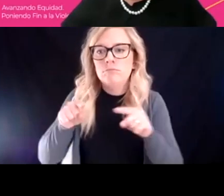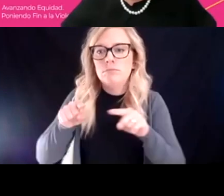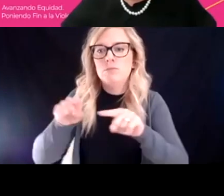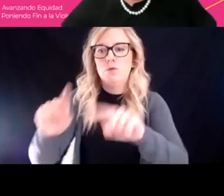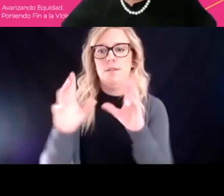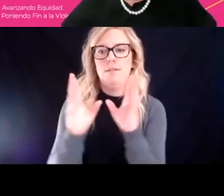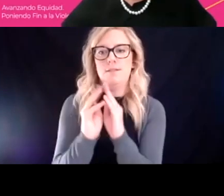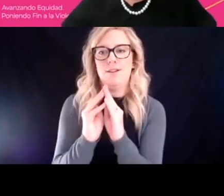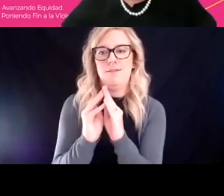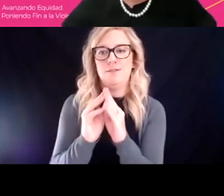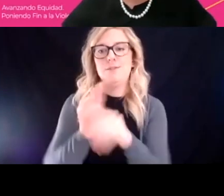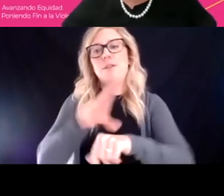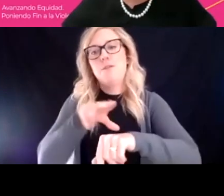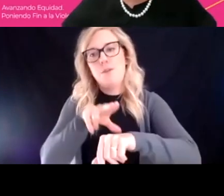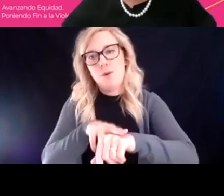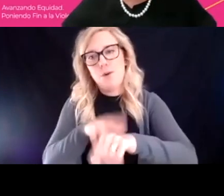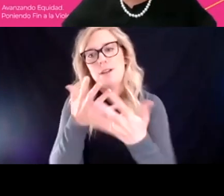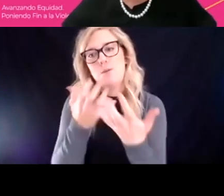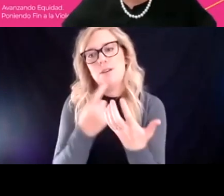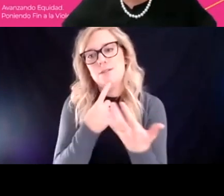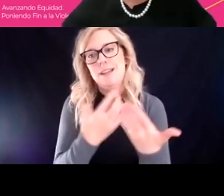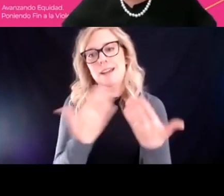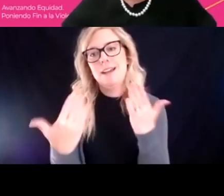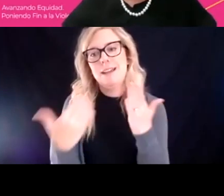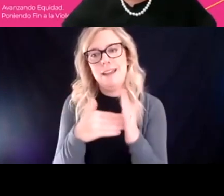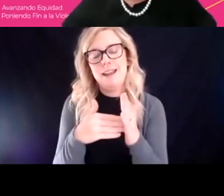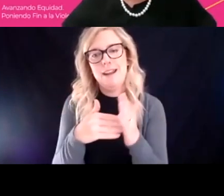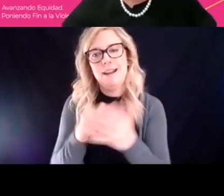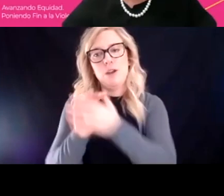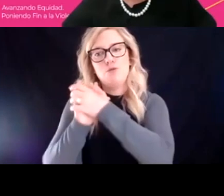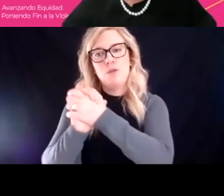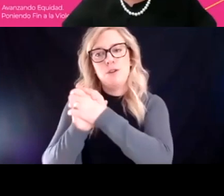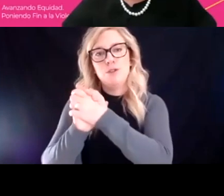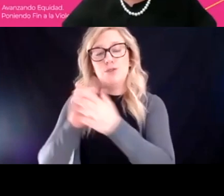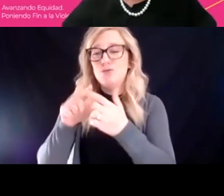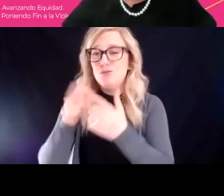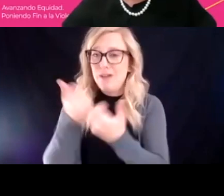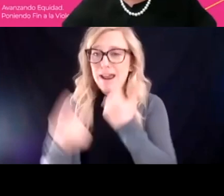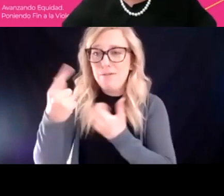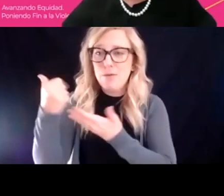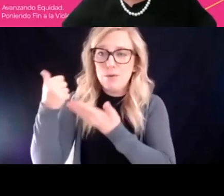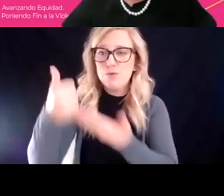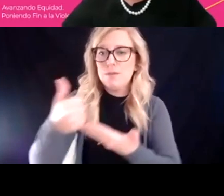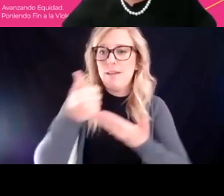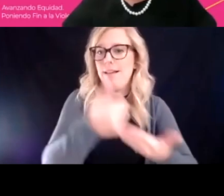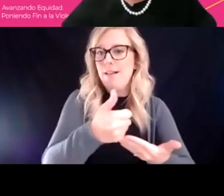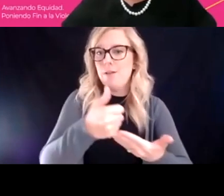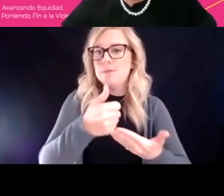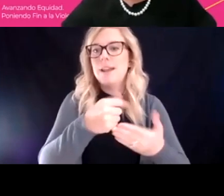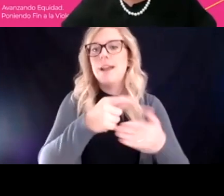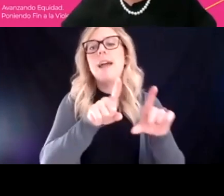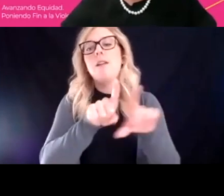And, of course, I would like to, again, congratulate everyone who's helped, and also to thank all of our